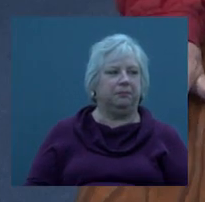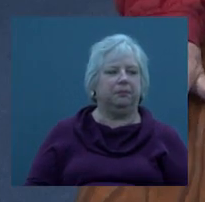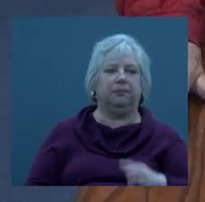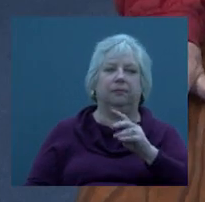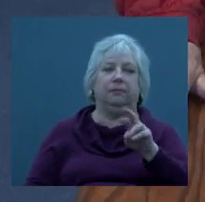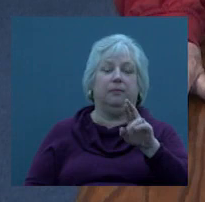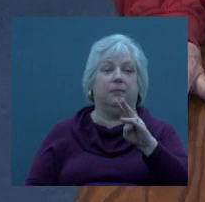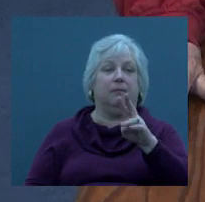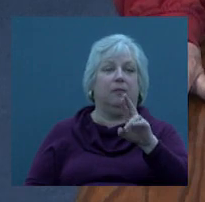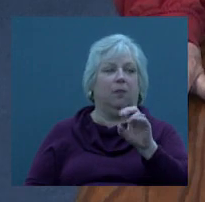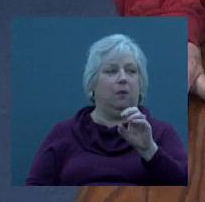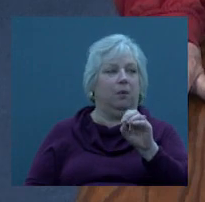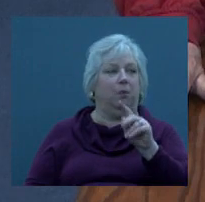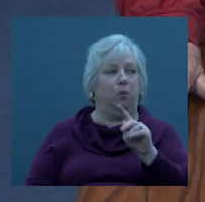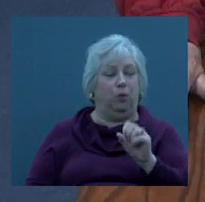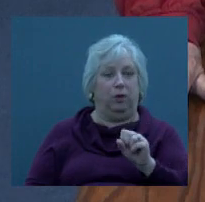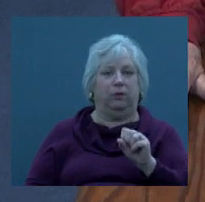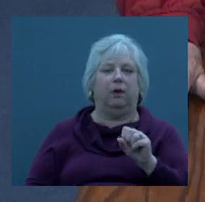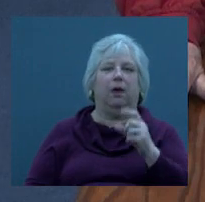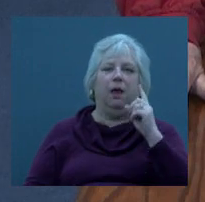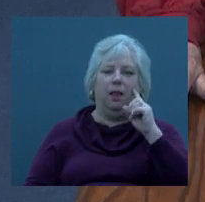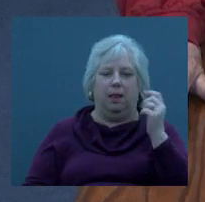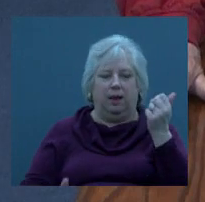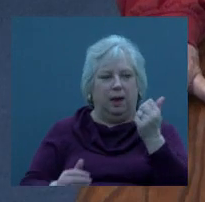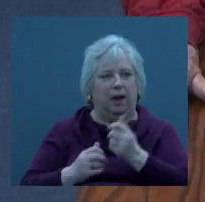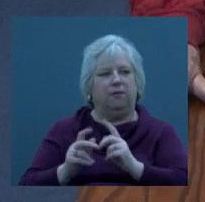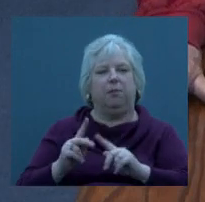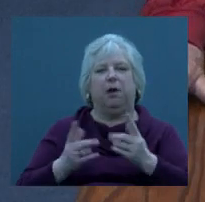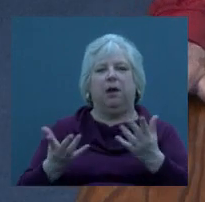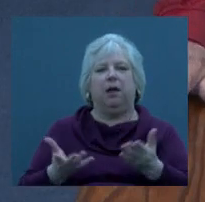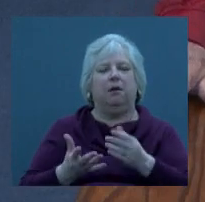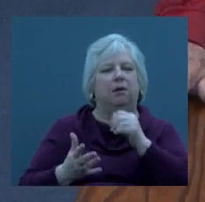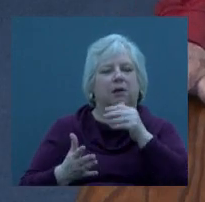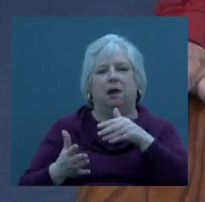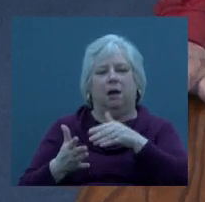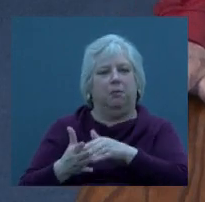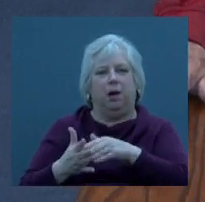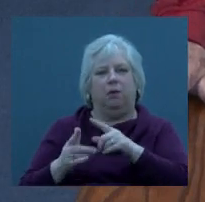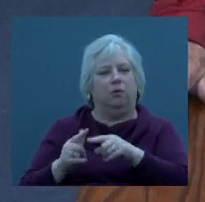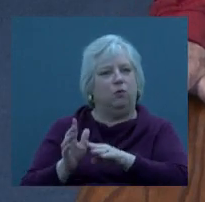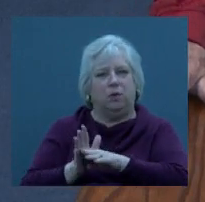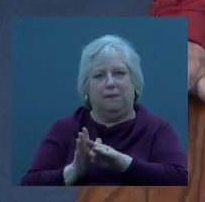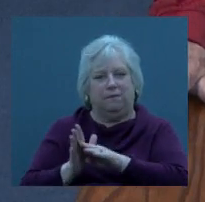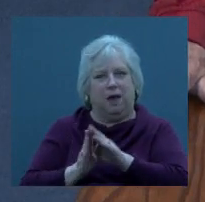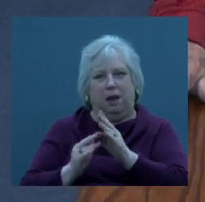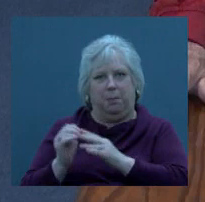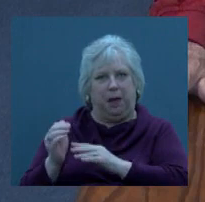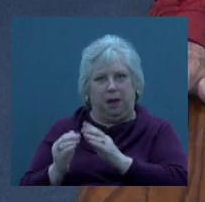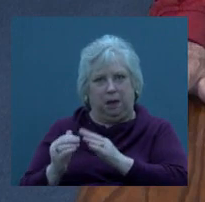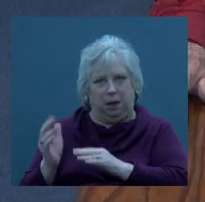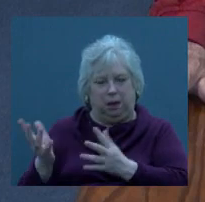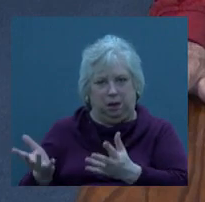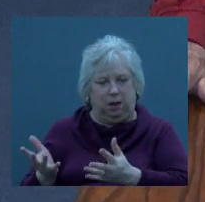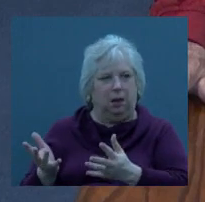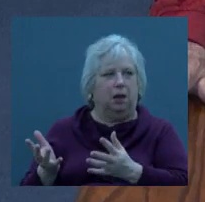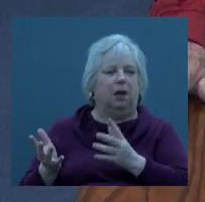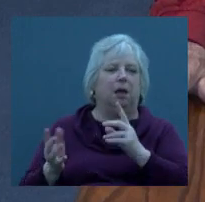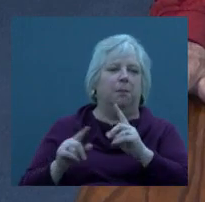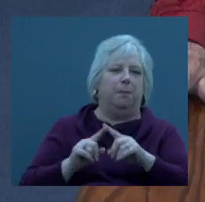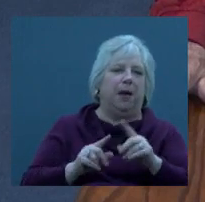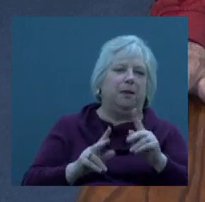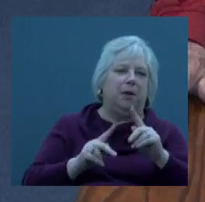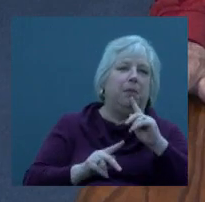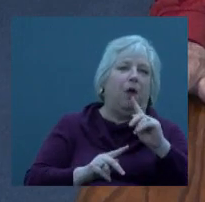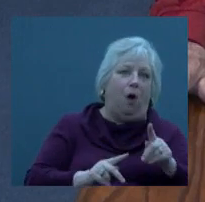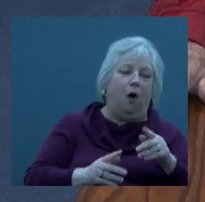Mr. Brooks, I think everybody in here is not opposed to development. They're opposed